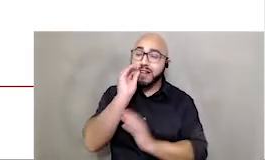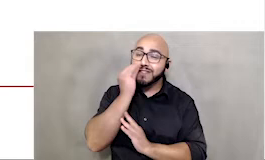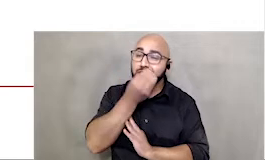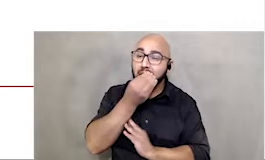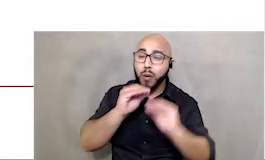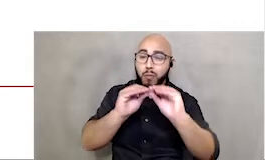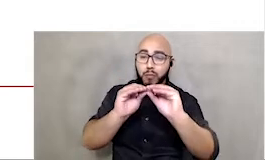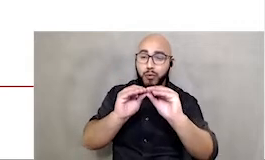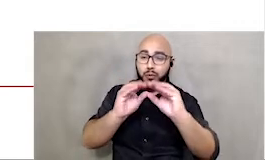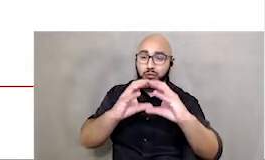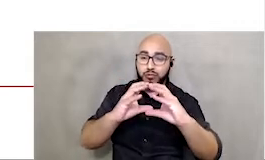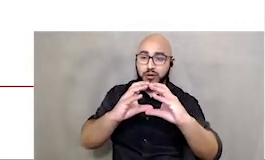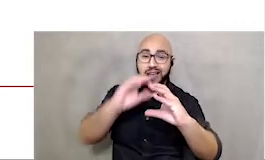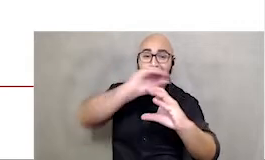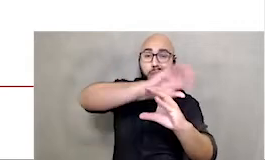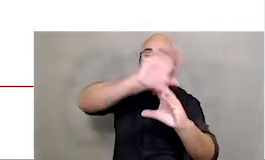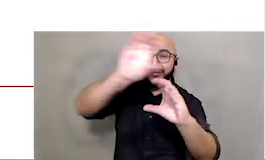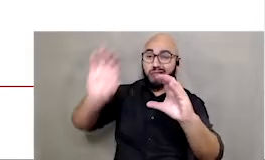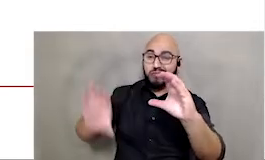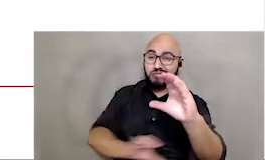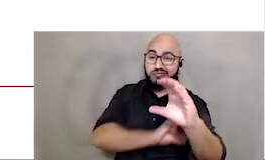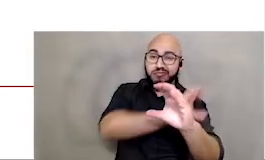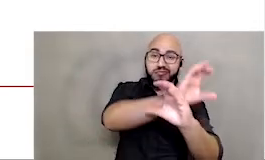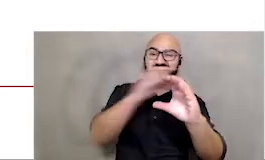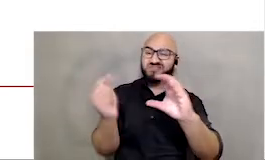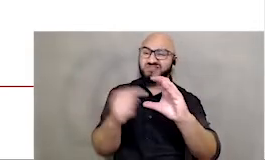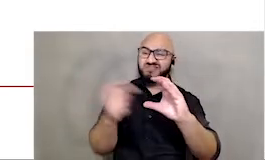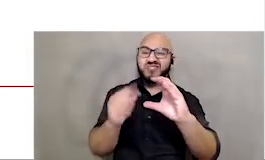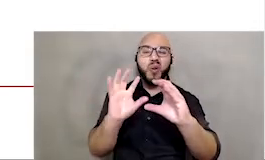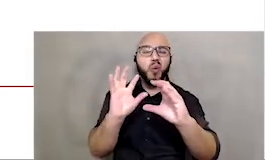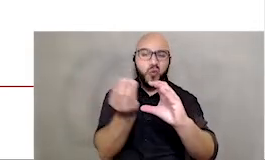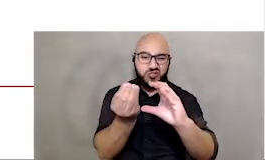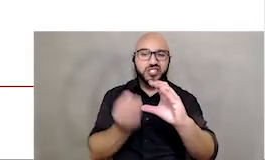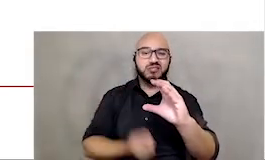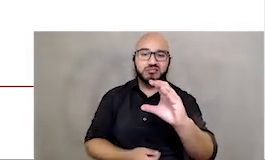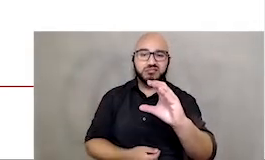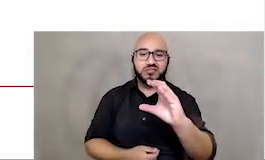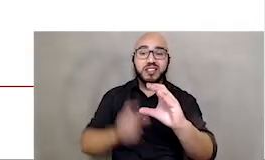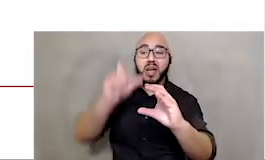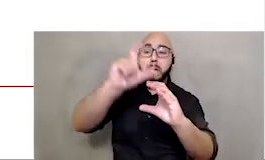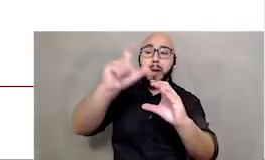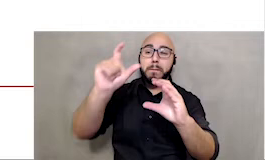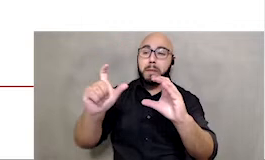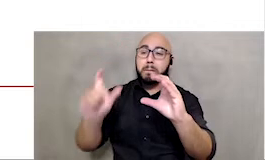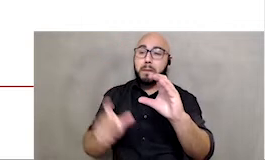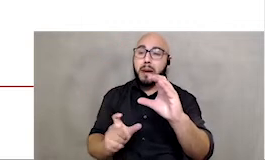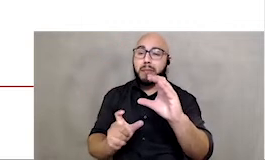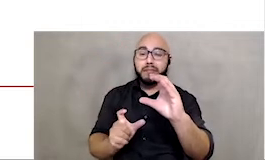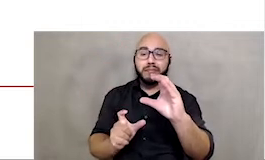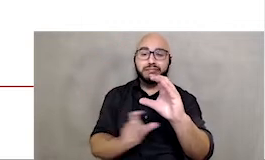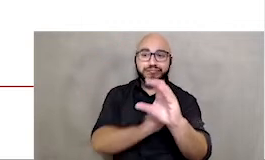have culture. Now the things that are surrounding the center of the flower are its petals. And each one of